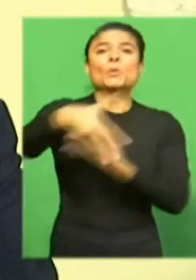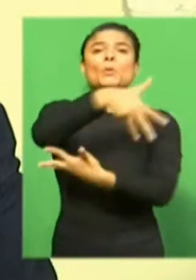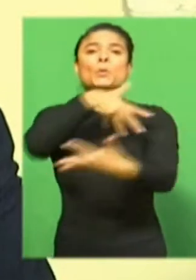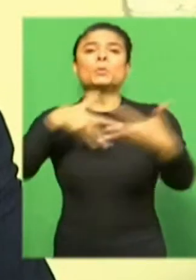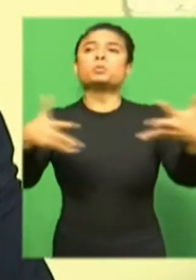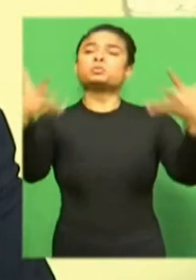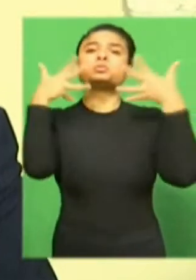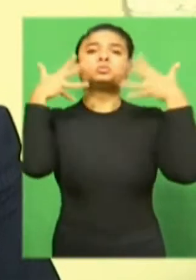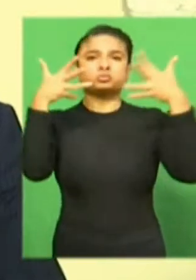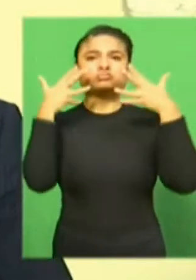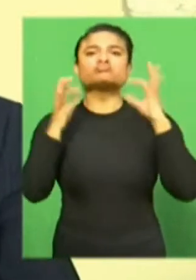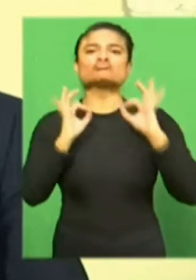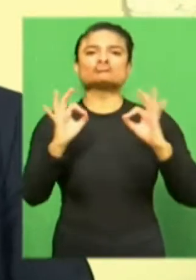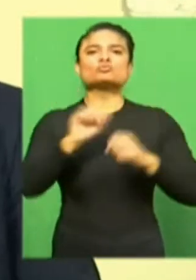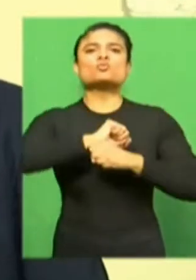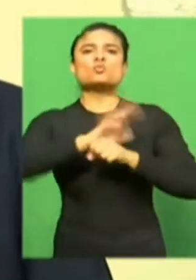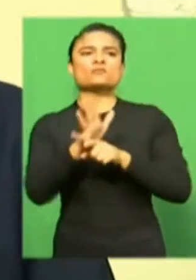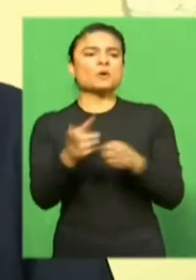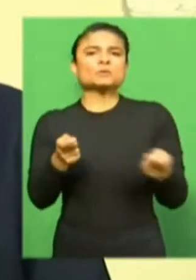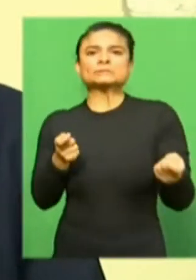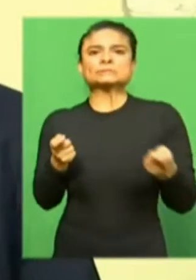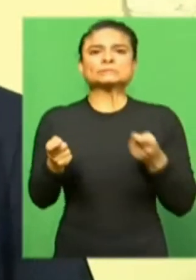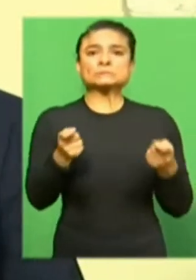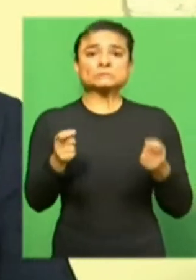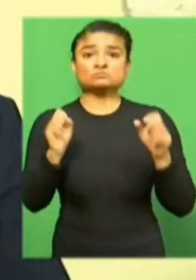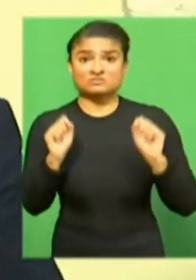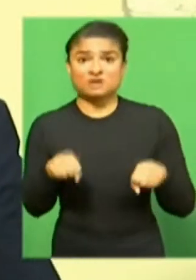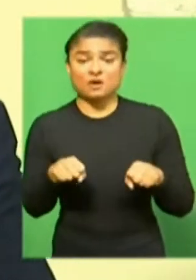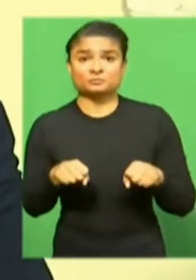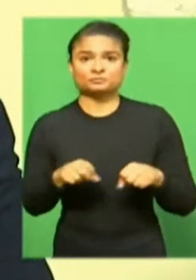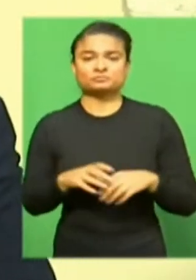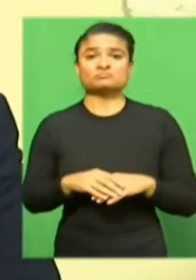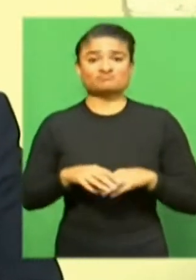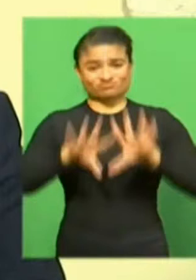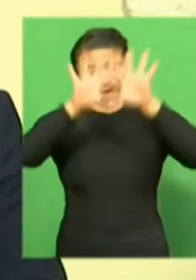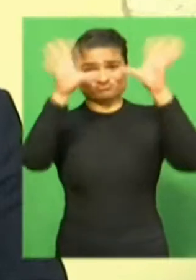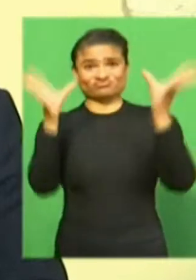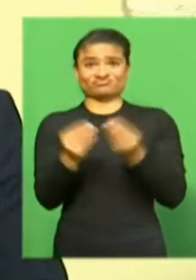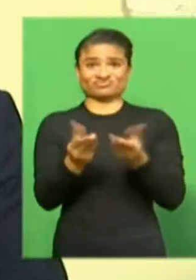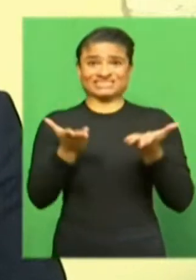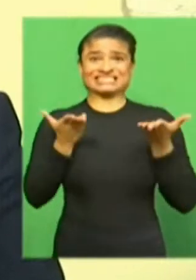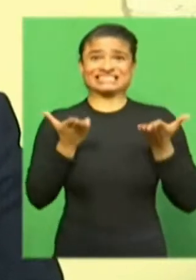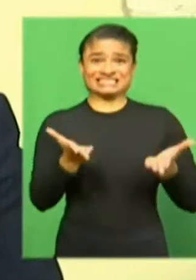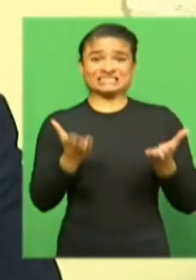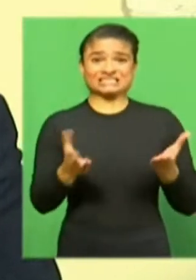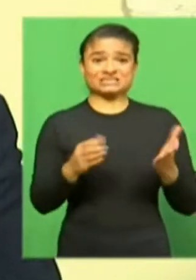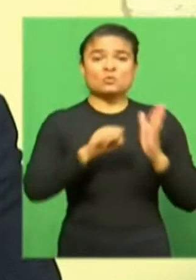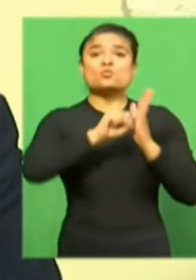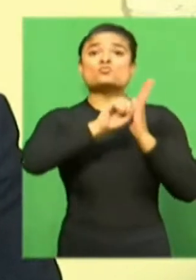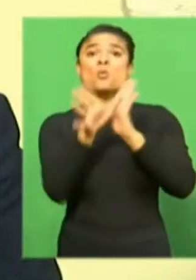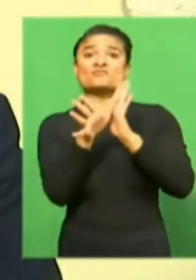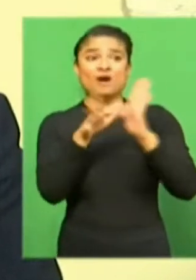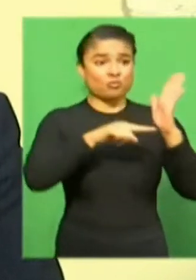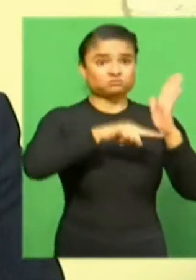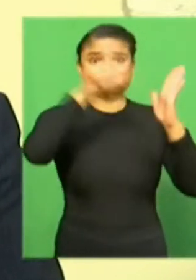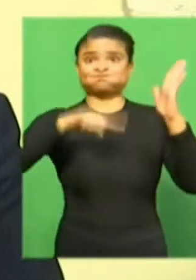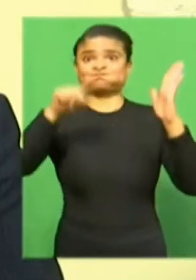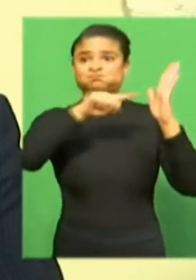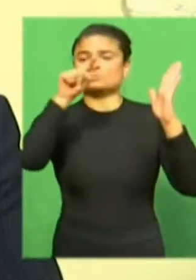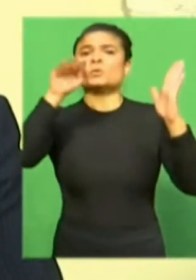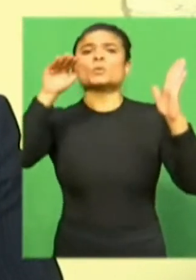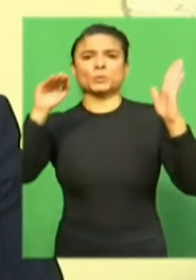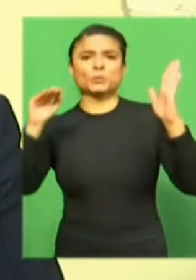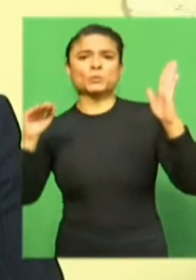The overall decline in new infections means that it is possible to gradually ease some of